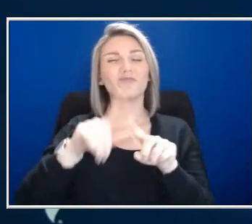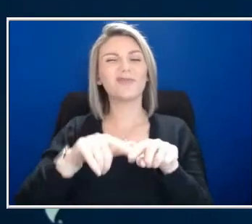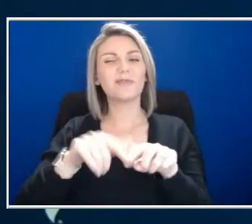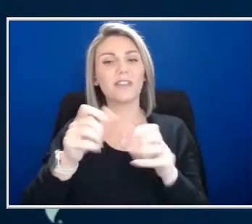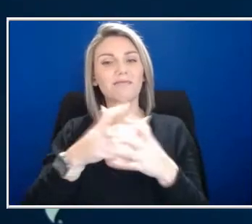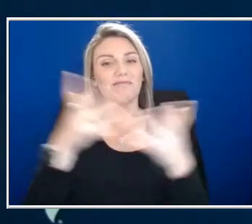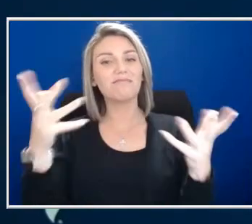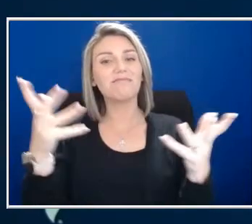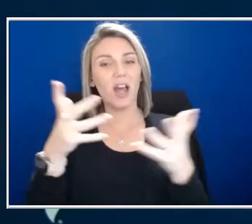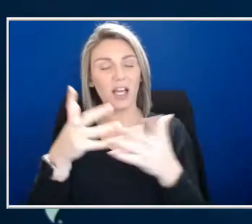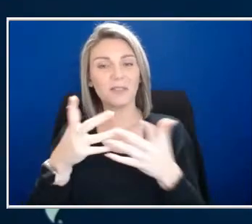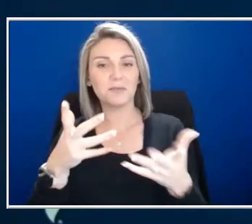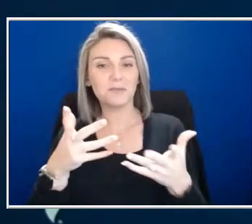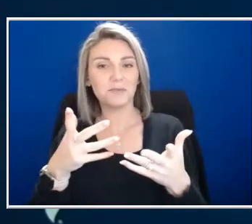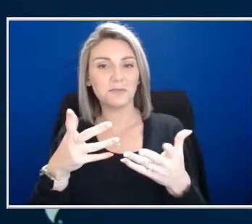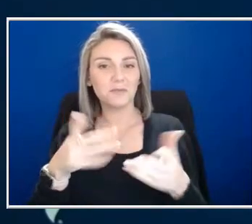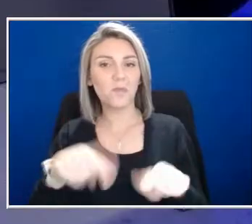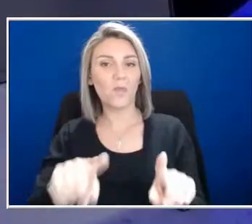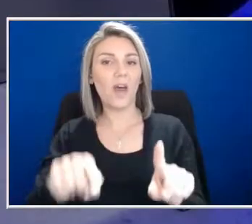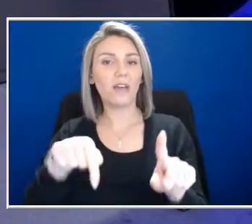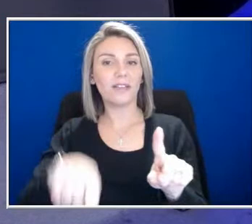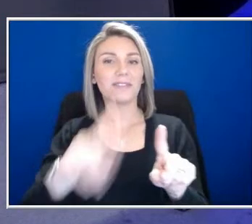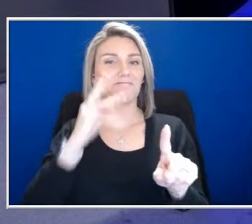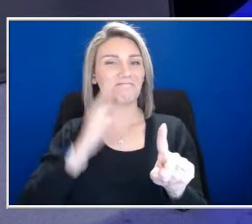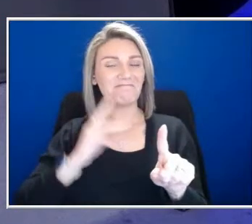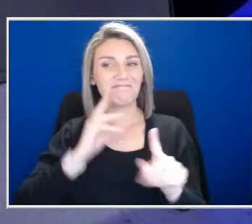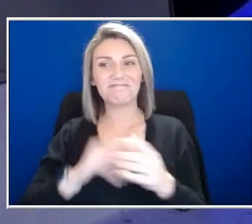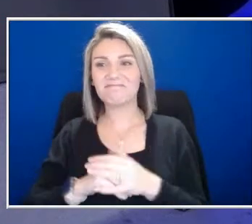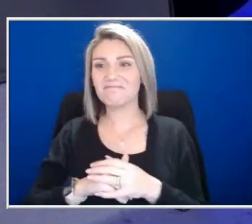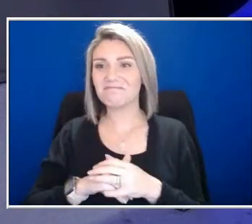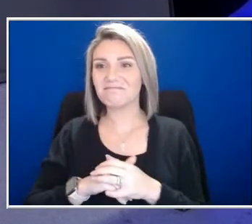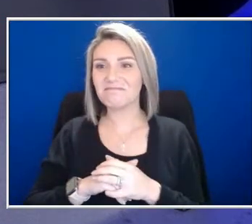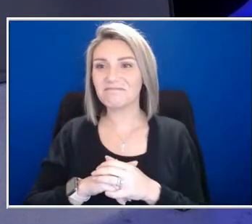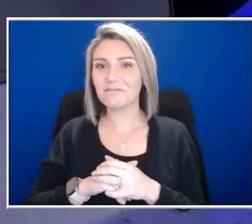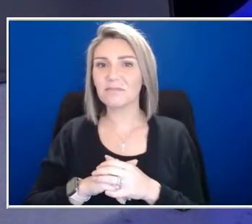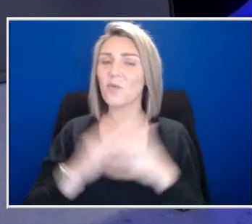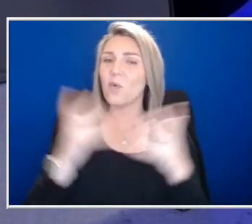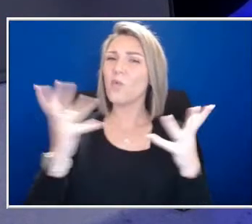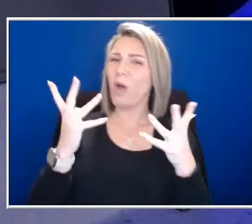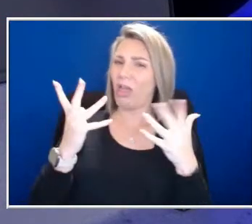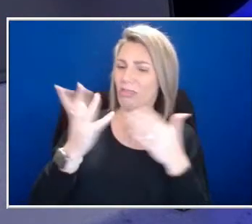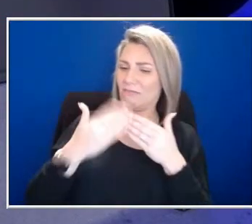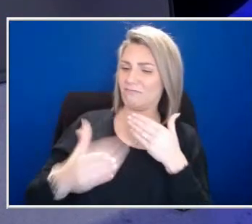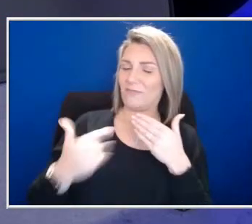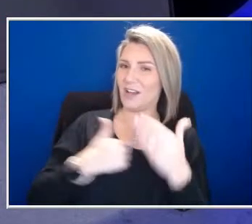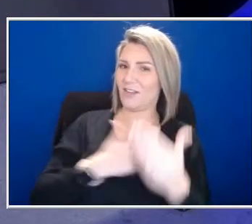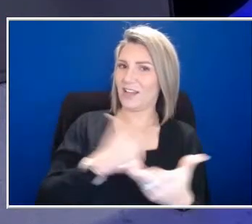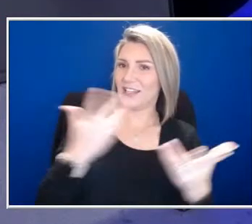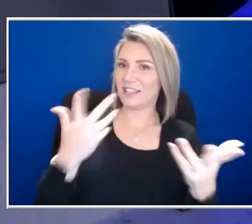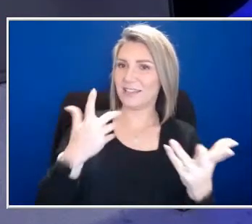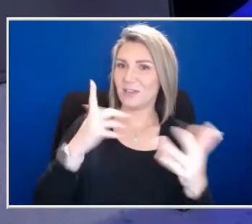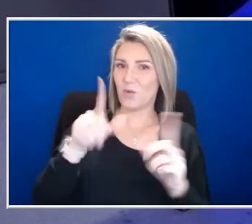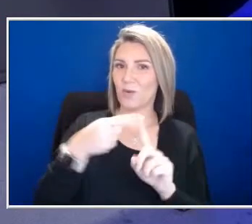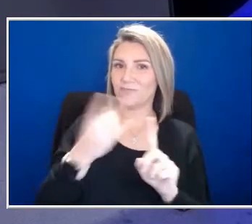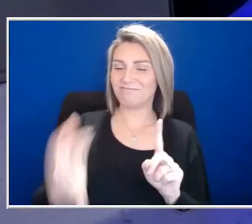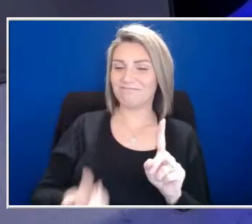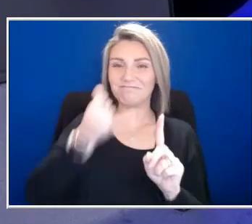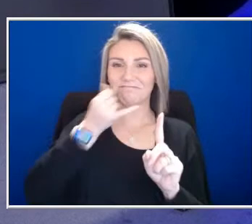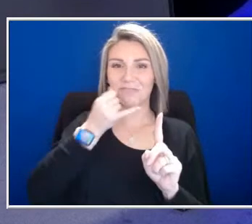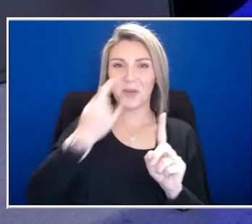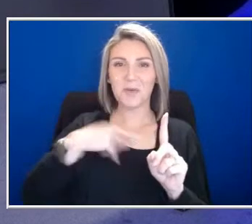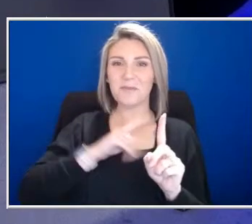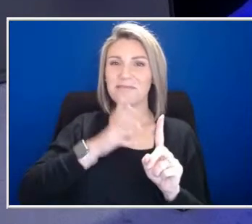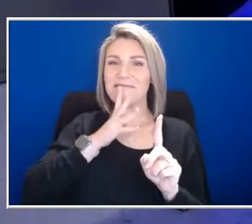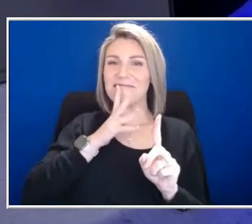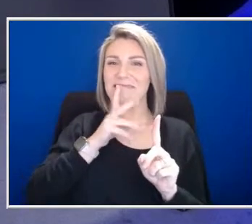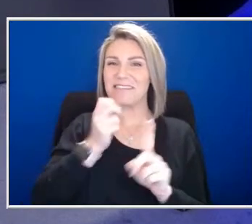I've embarked on this journey. What can the rest of us do? I know when I picked up the phone and you and I spoke on the phone a couple of days ago, it was one of the best